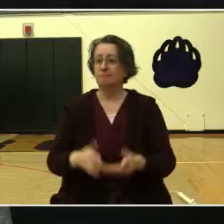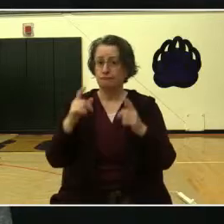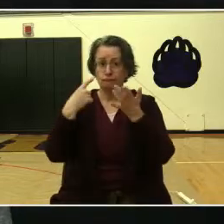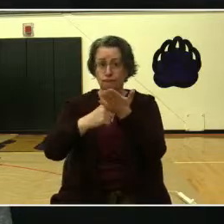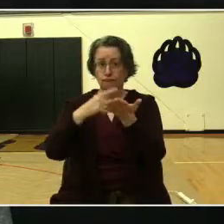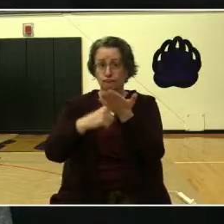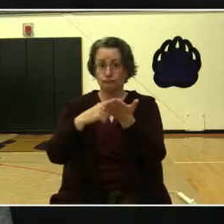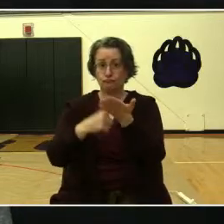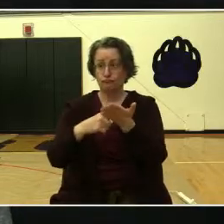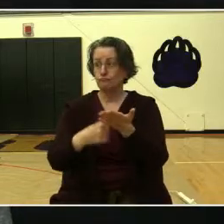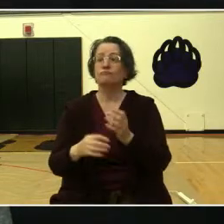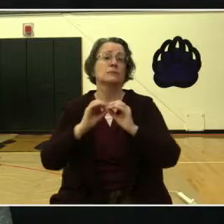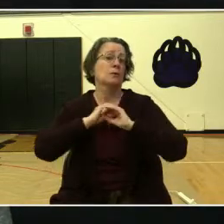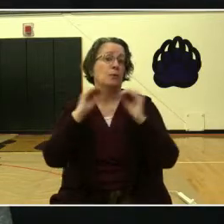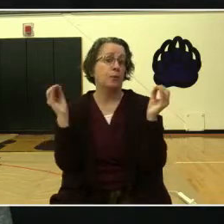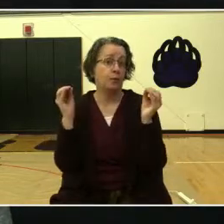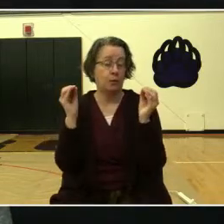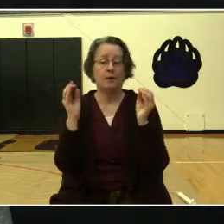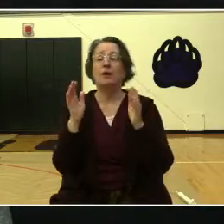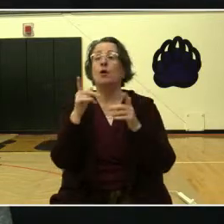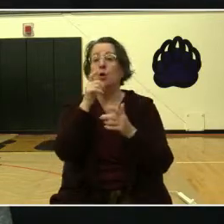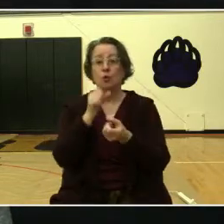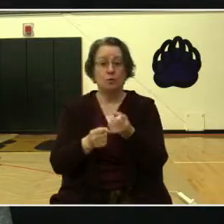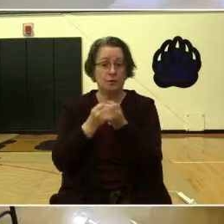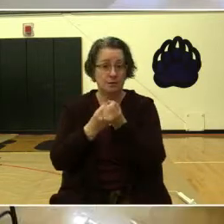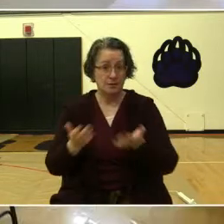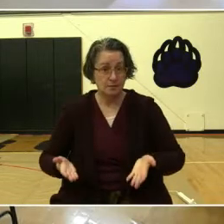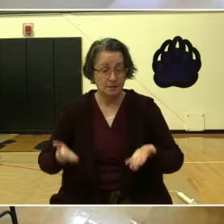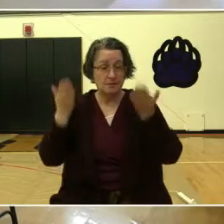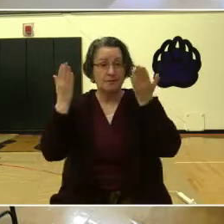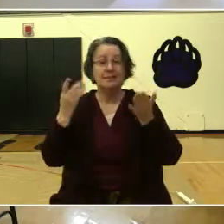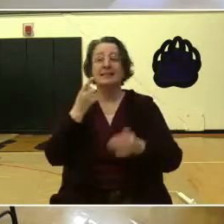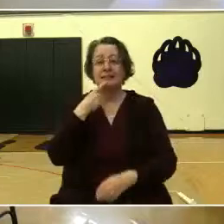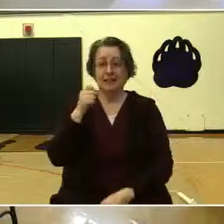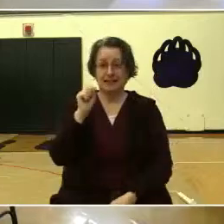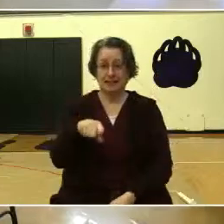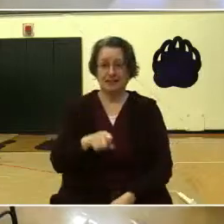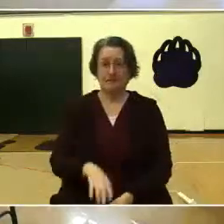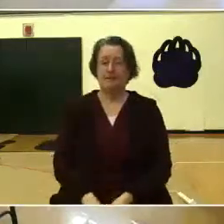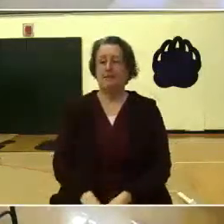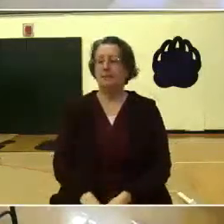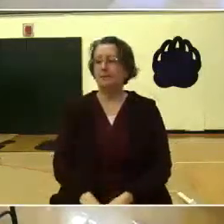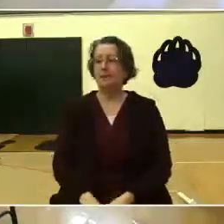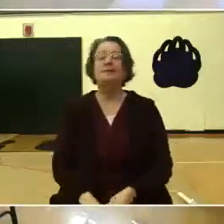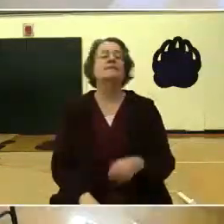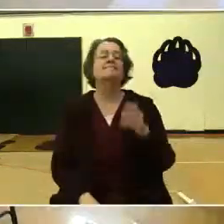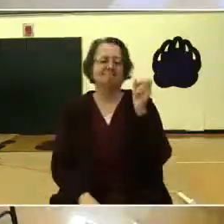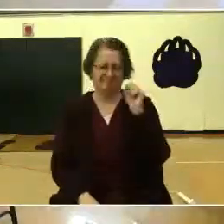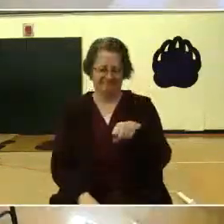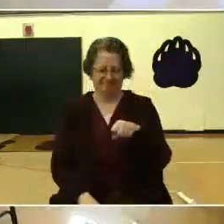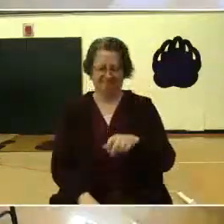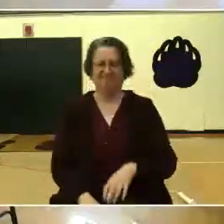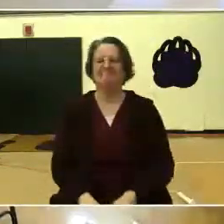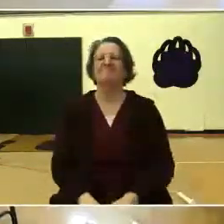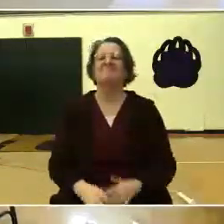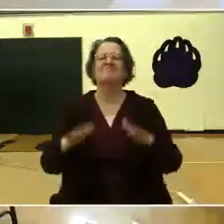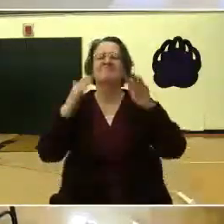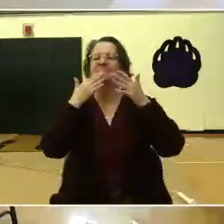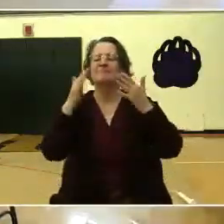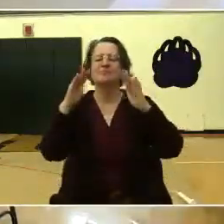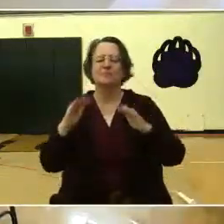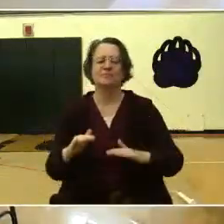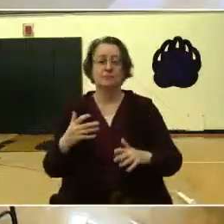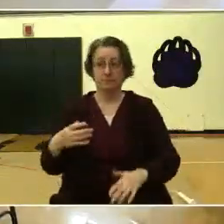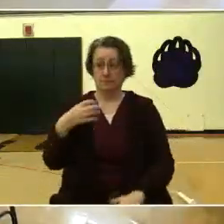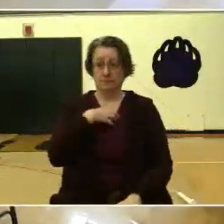discussion seeing none all those in favor please rise and say I thank you all